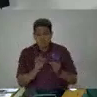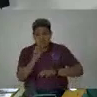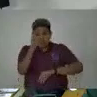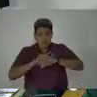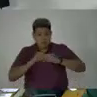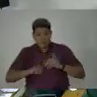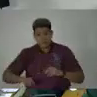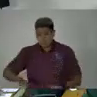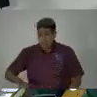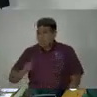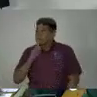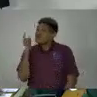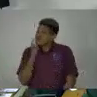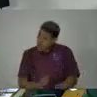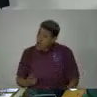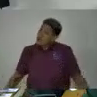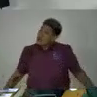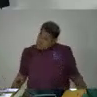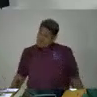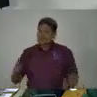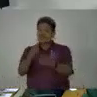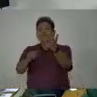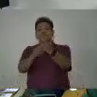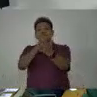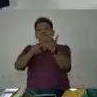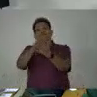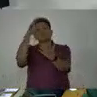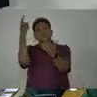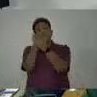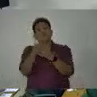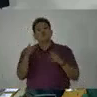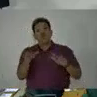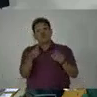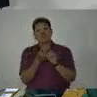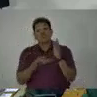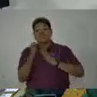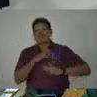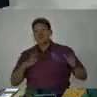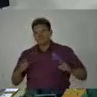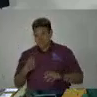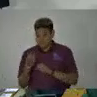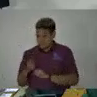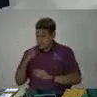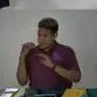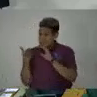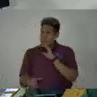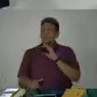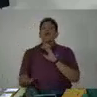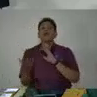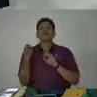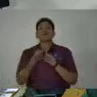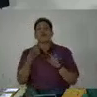House, rightfully criticizing the actions of the Integrity Commission, I have received an email letter from the